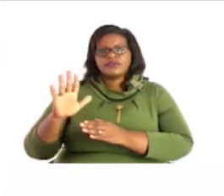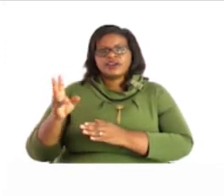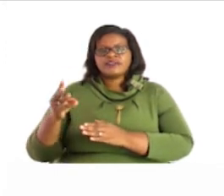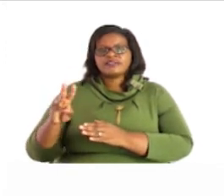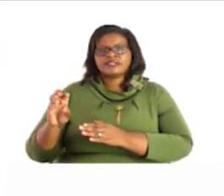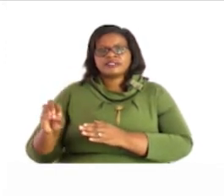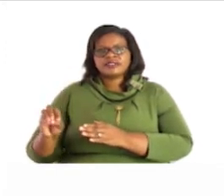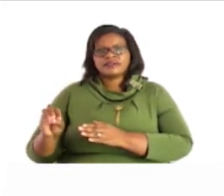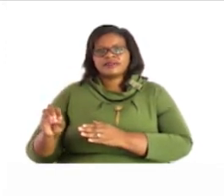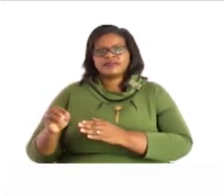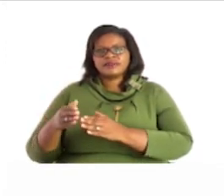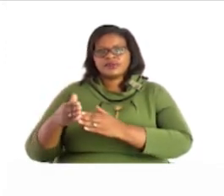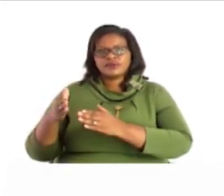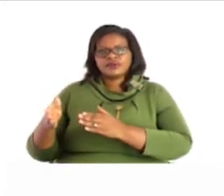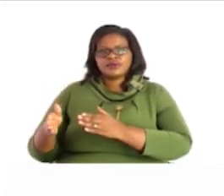560, followed by